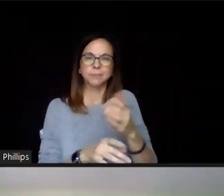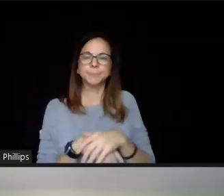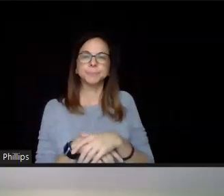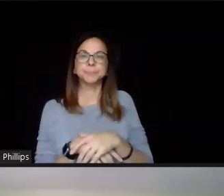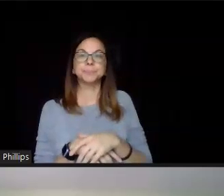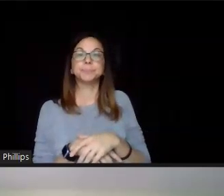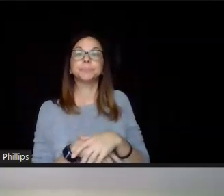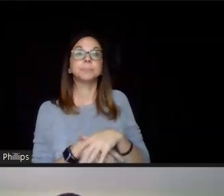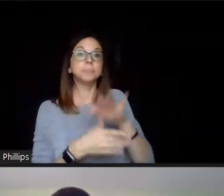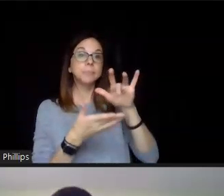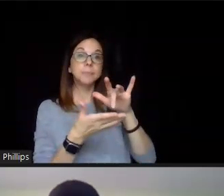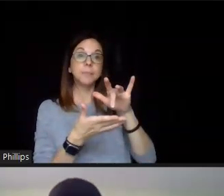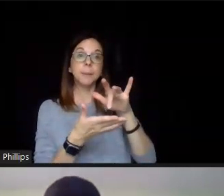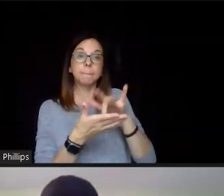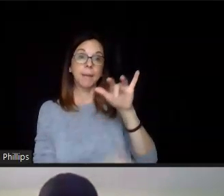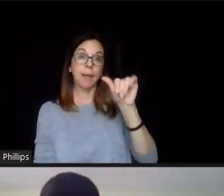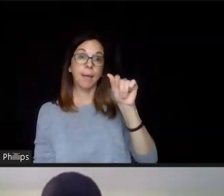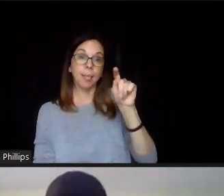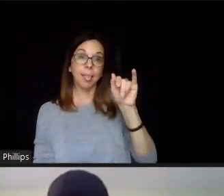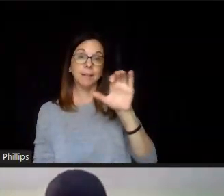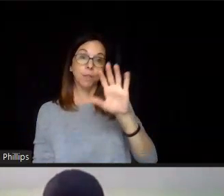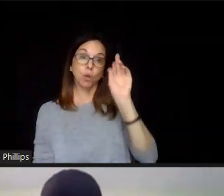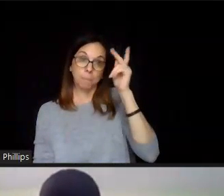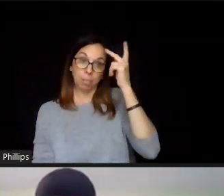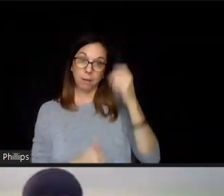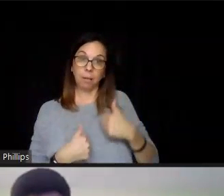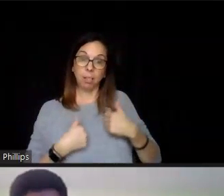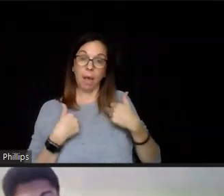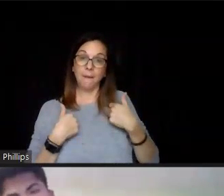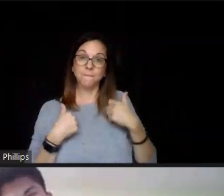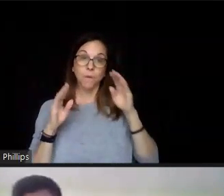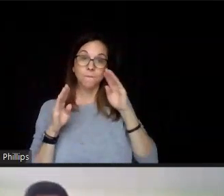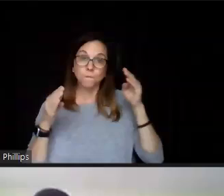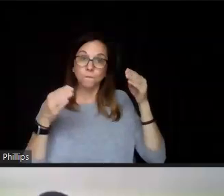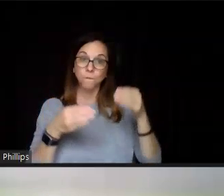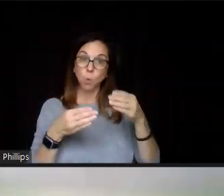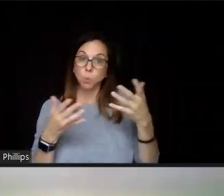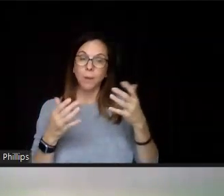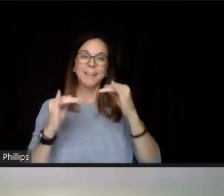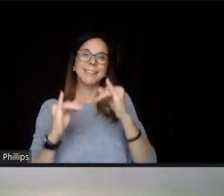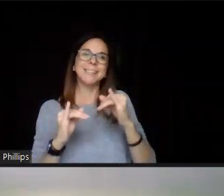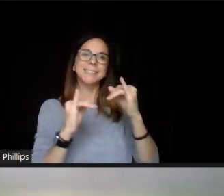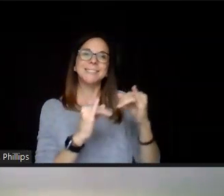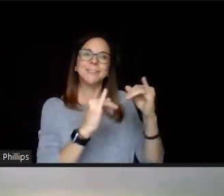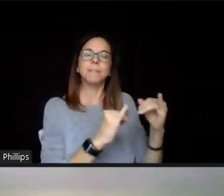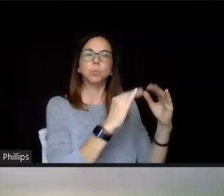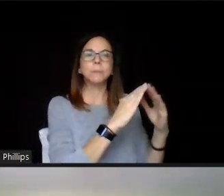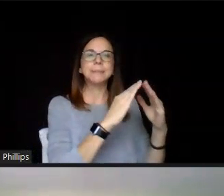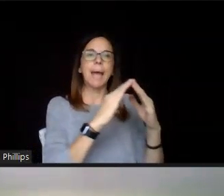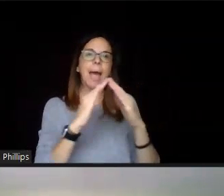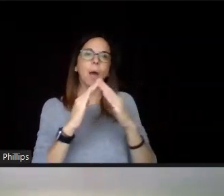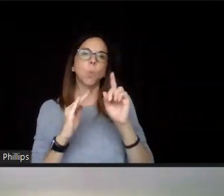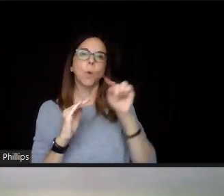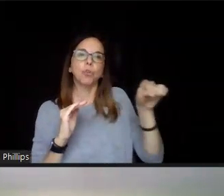that, the Mid-Atlantic's political life is really focused on the individual towns where